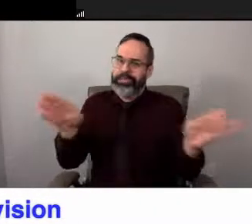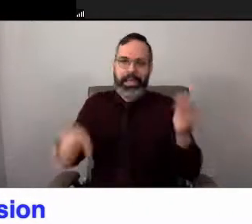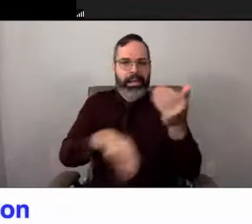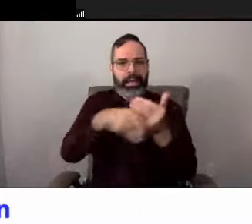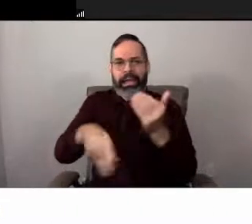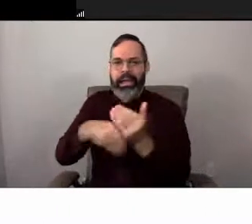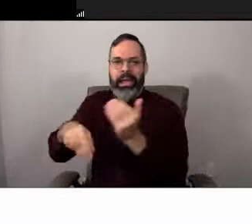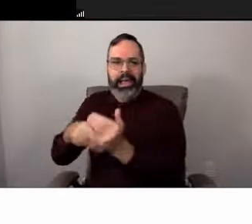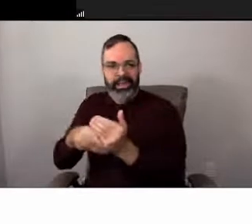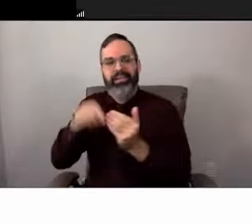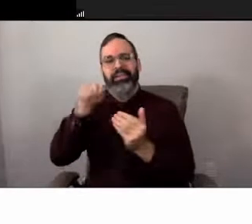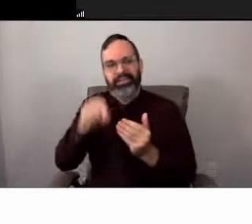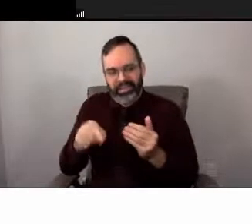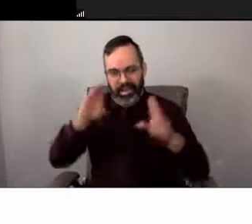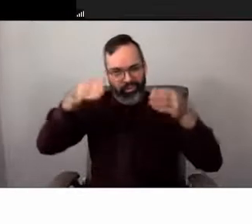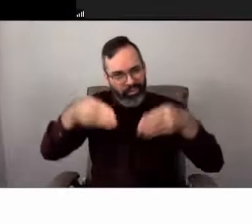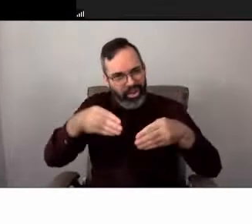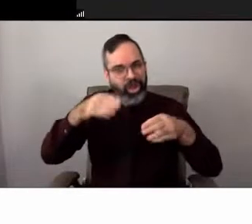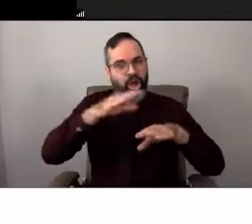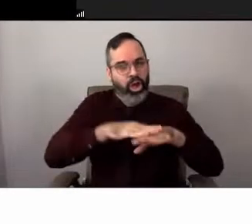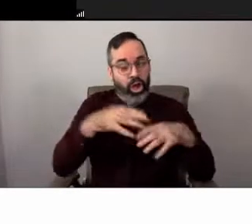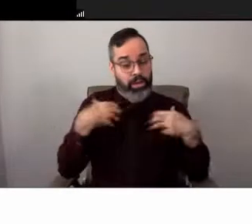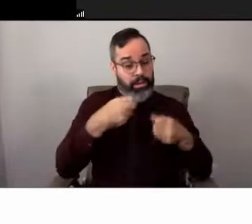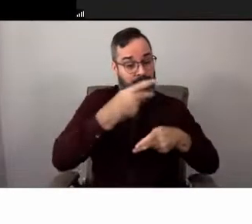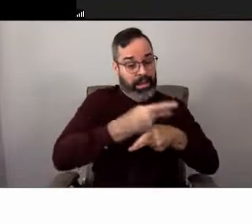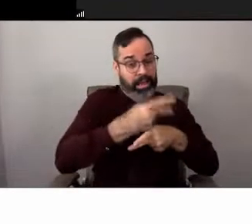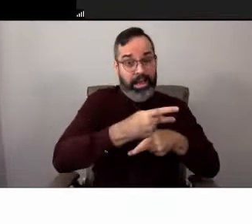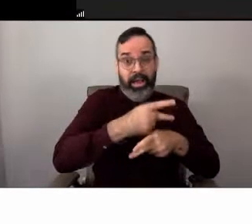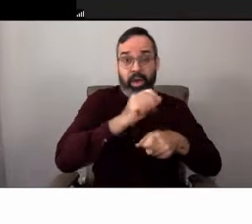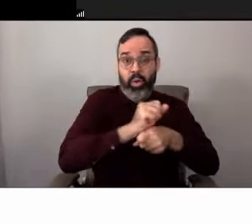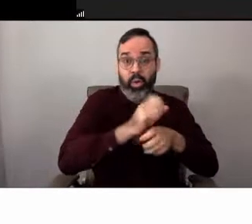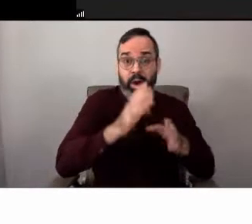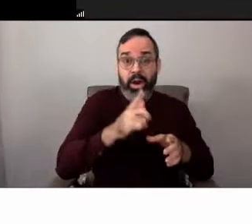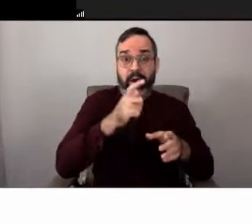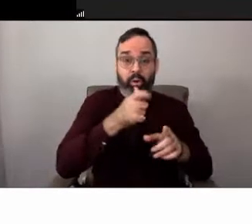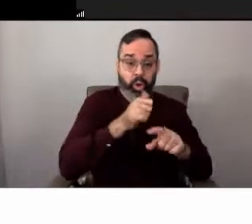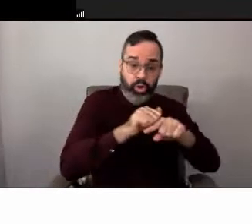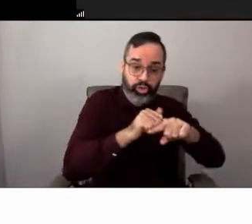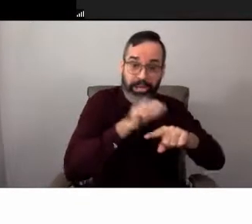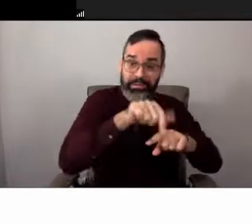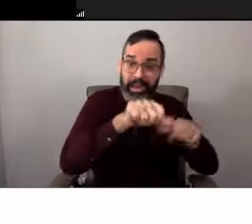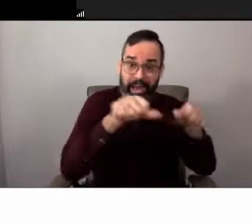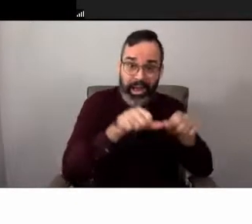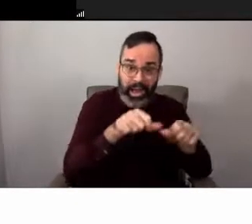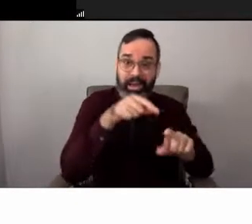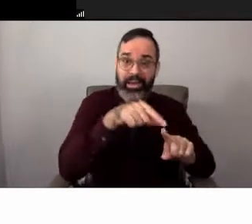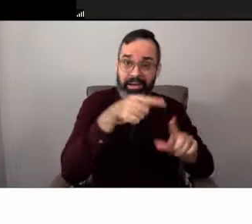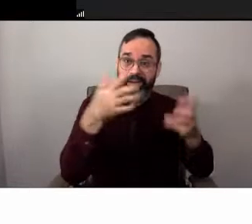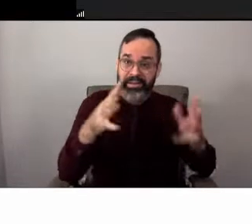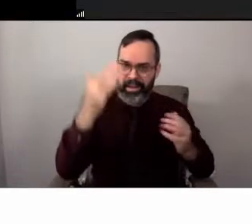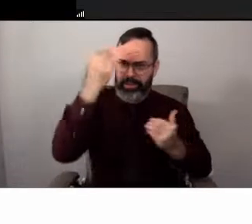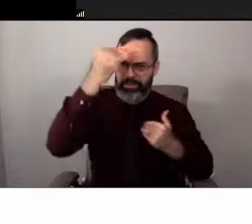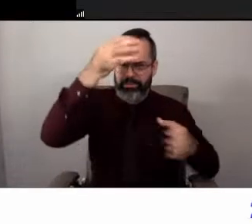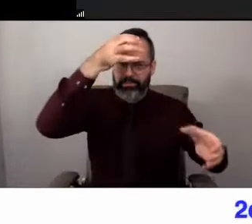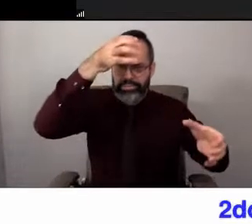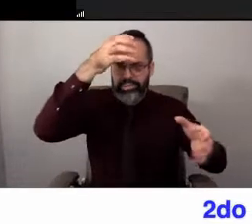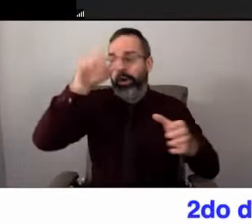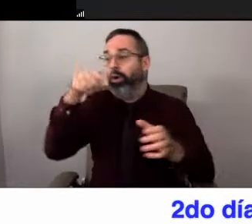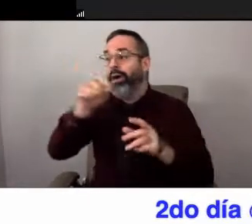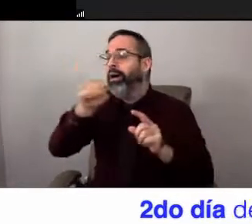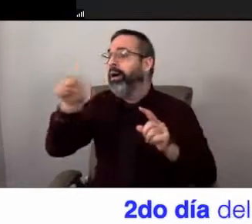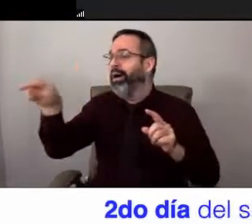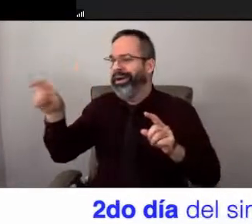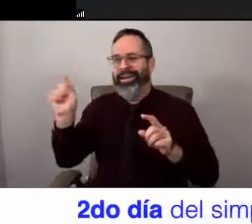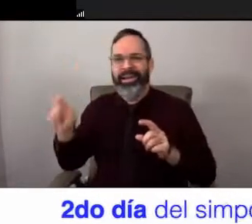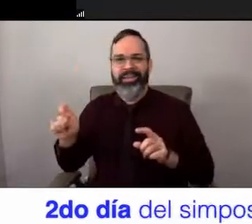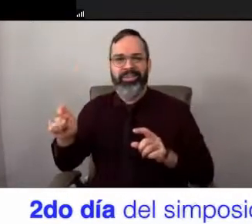focuses more on the healthcare workers who have been trained in this area, a number of other sectors have had to be